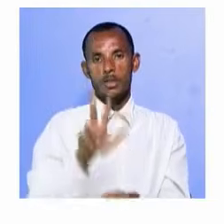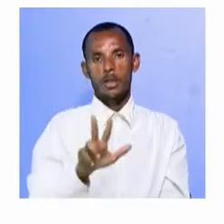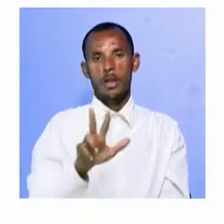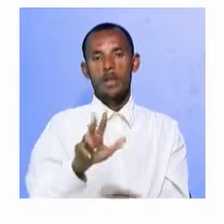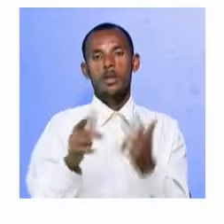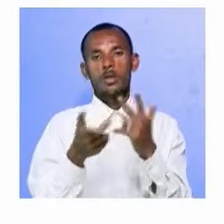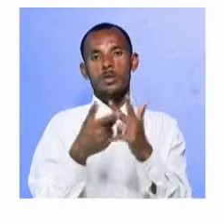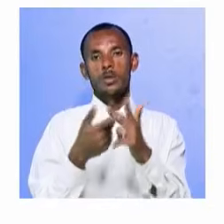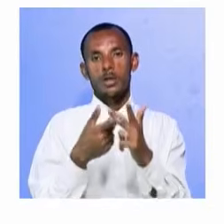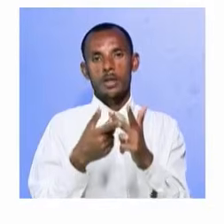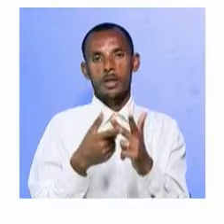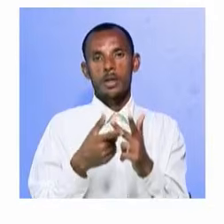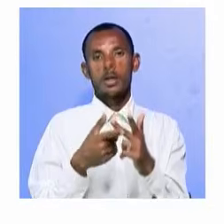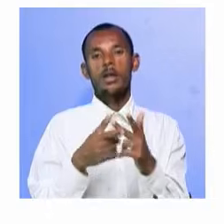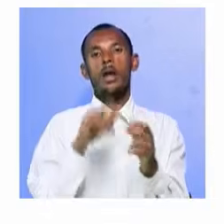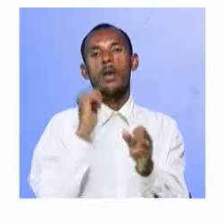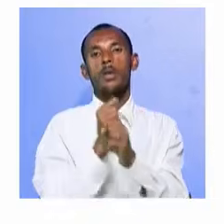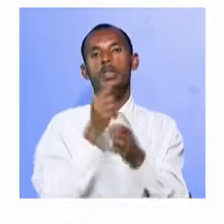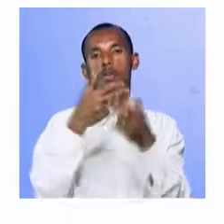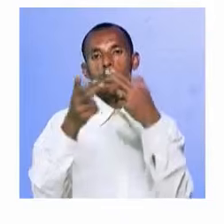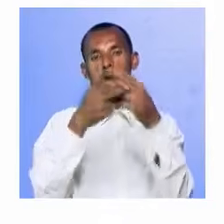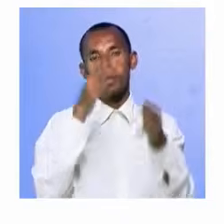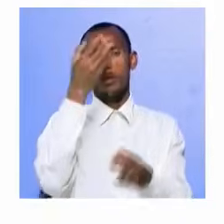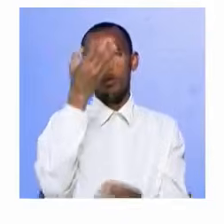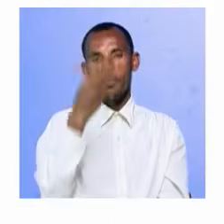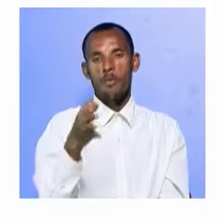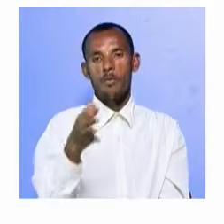third one is calculate the product of